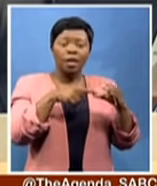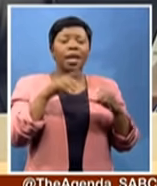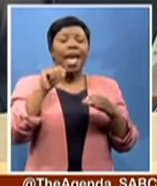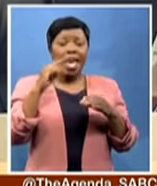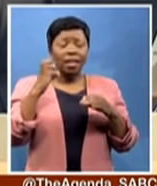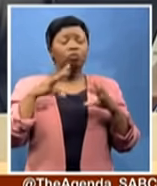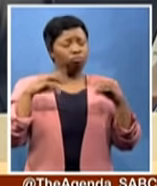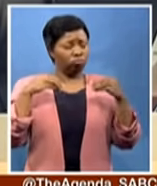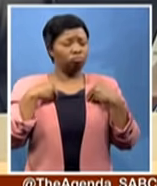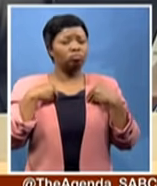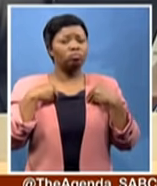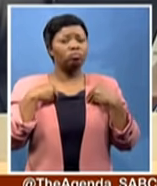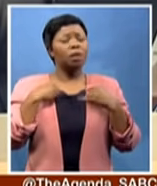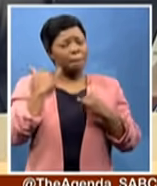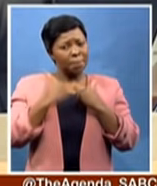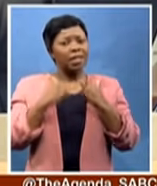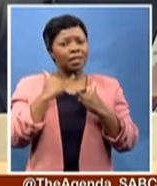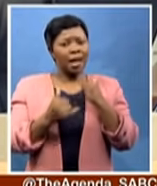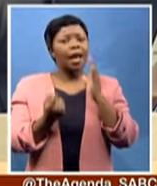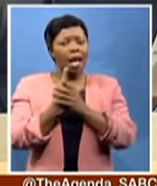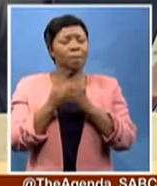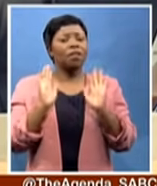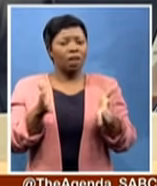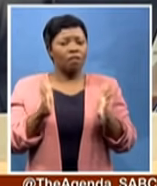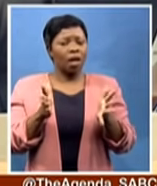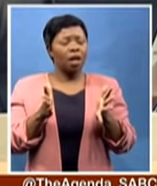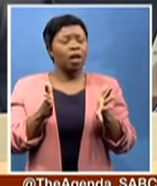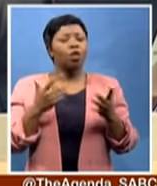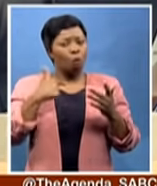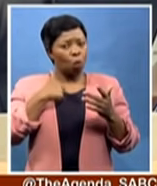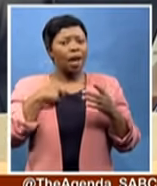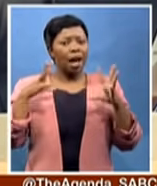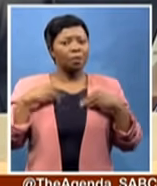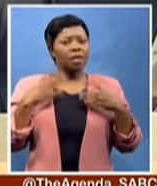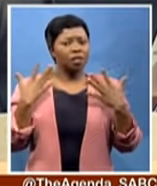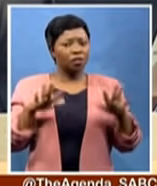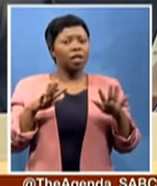as we have admitted in our various conferences,